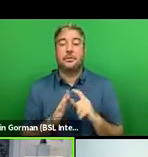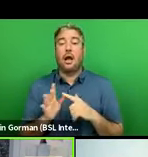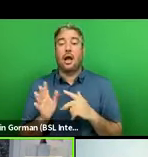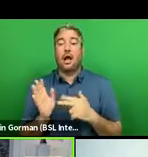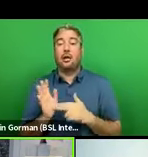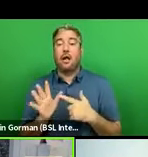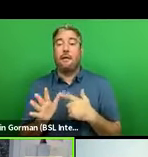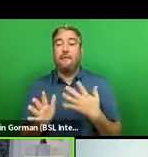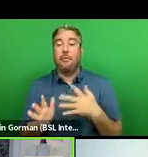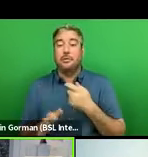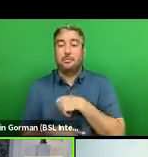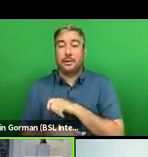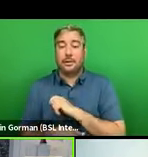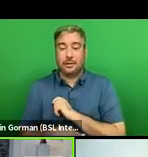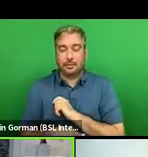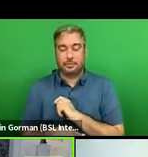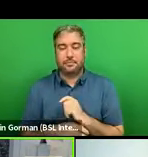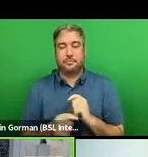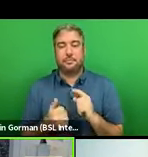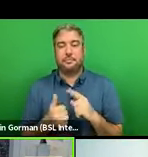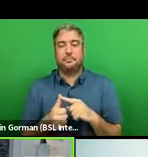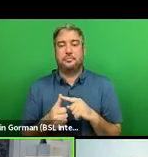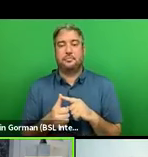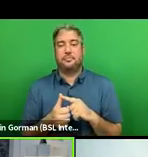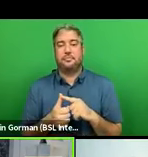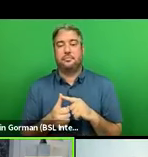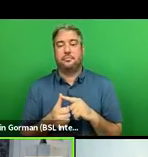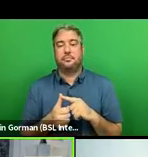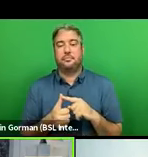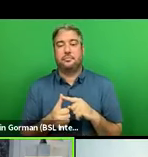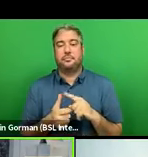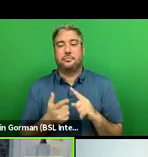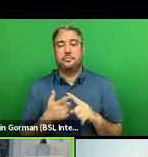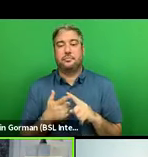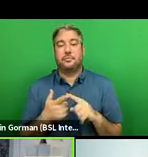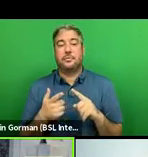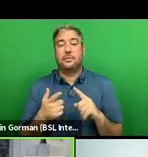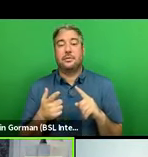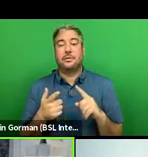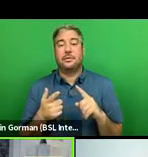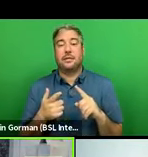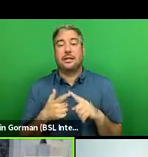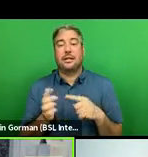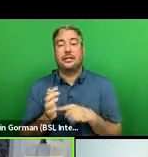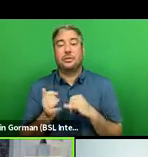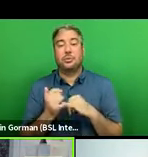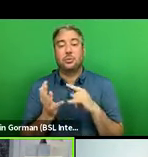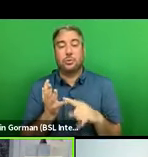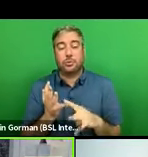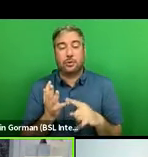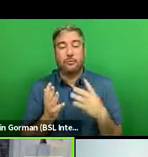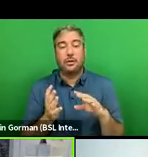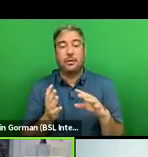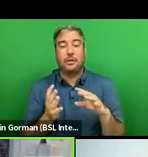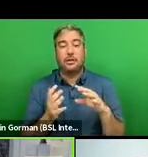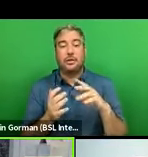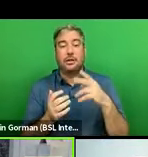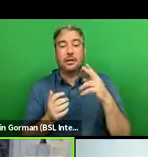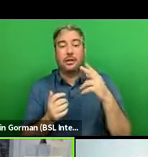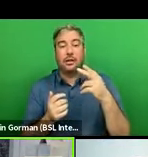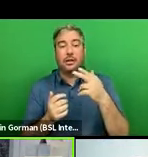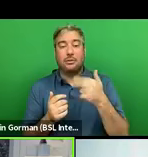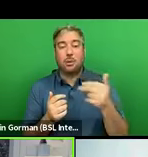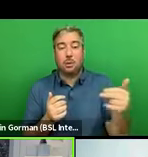Stefan, I think. Anyway, so Diana, a really interesting question, what comes first, investments